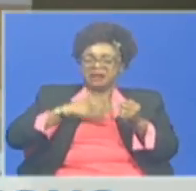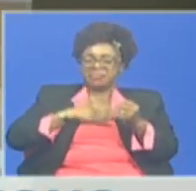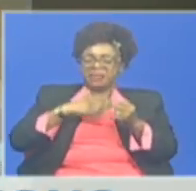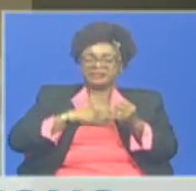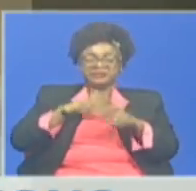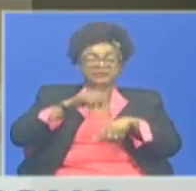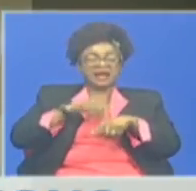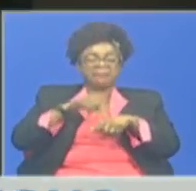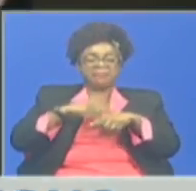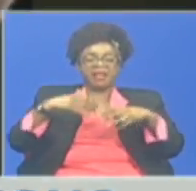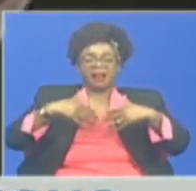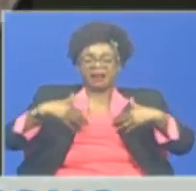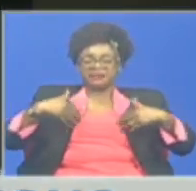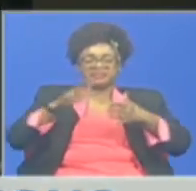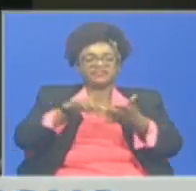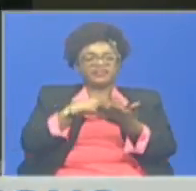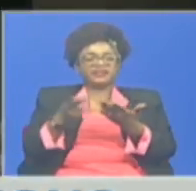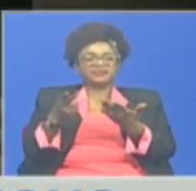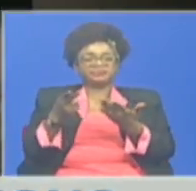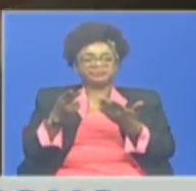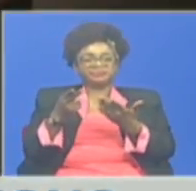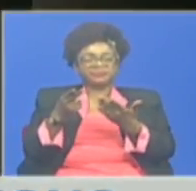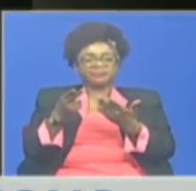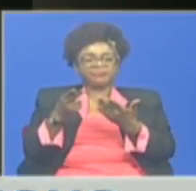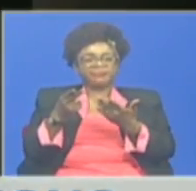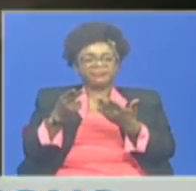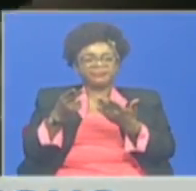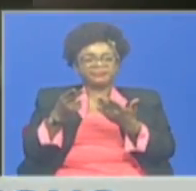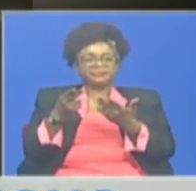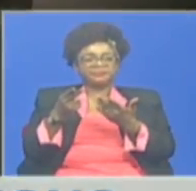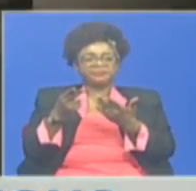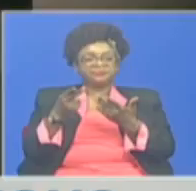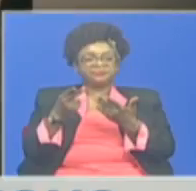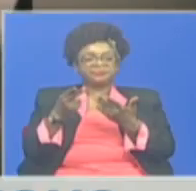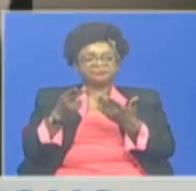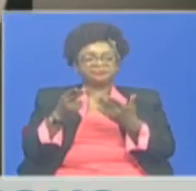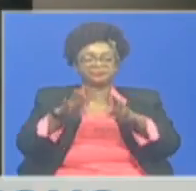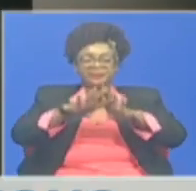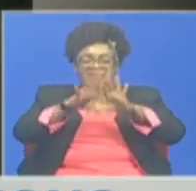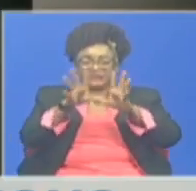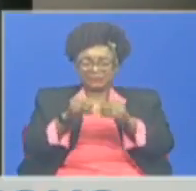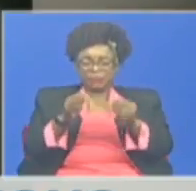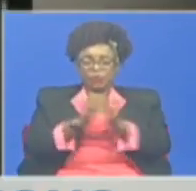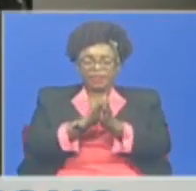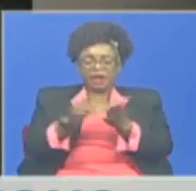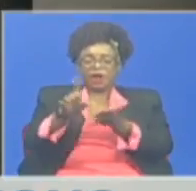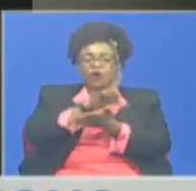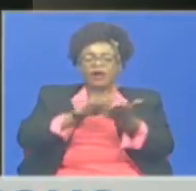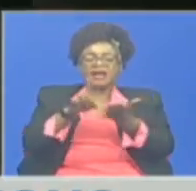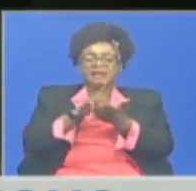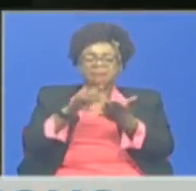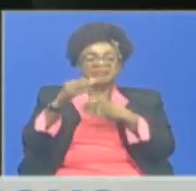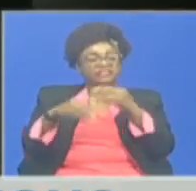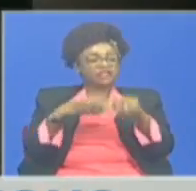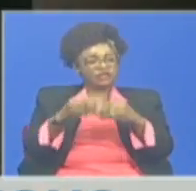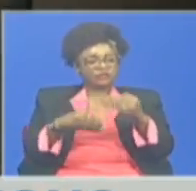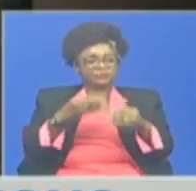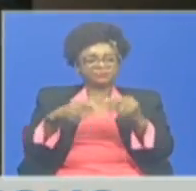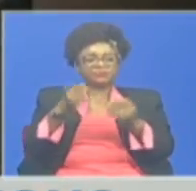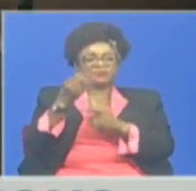lungs fail. It is assembled with locally available materials. So